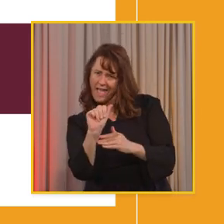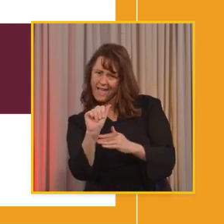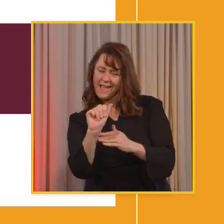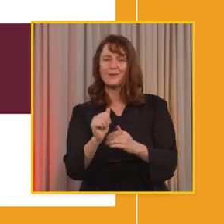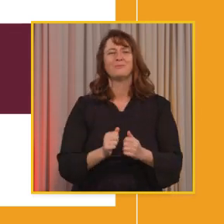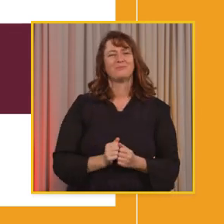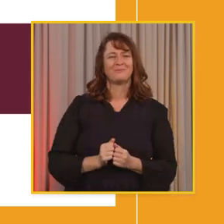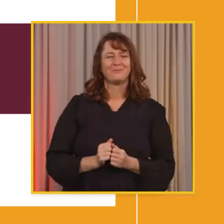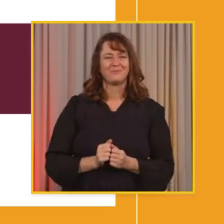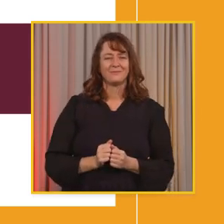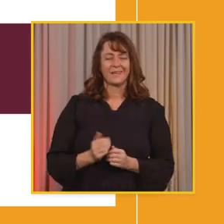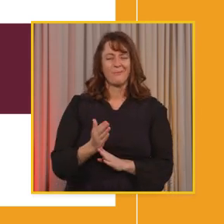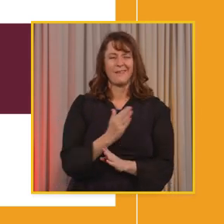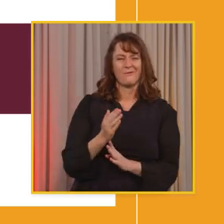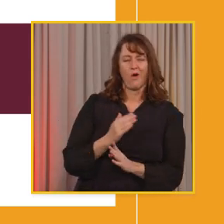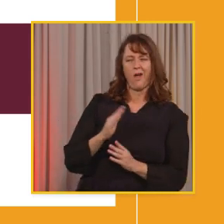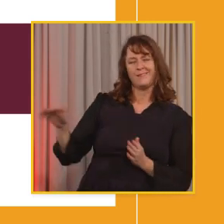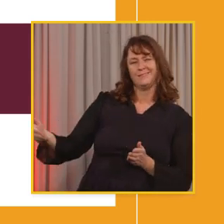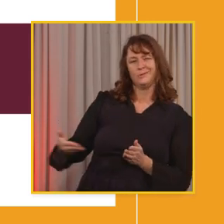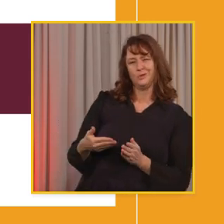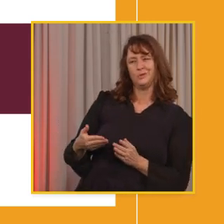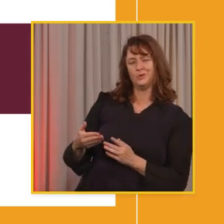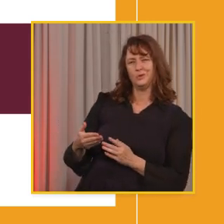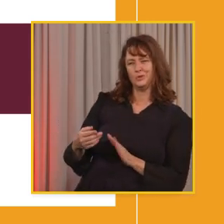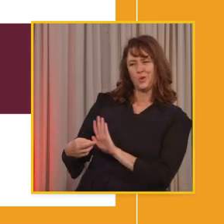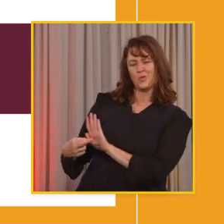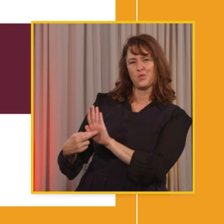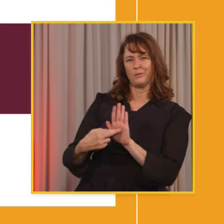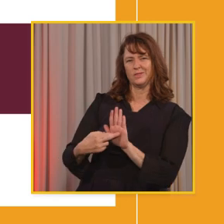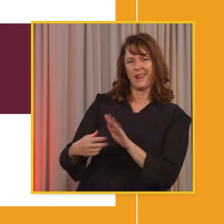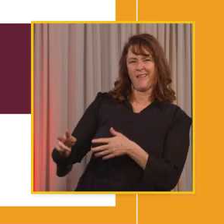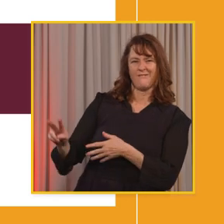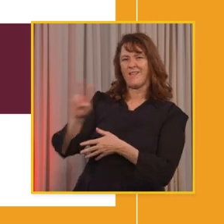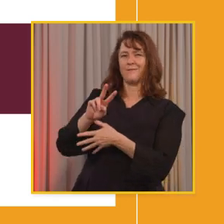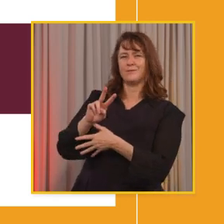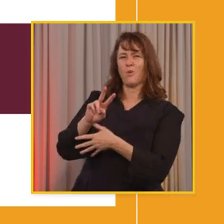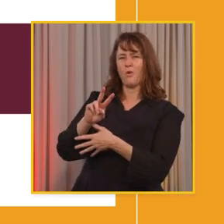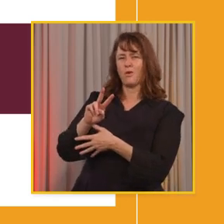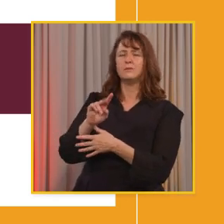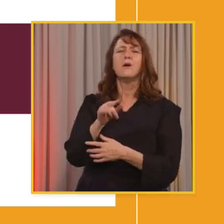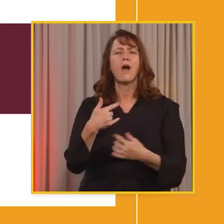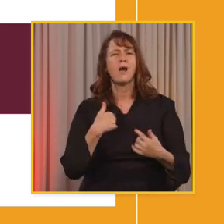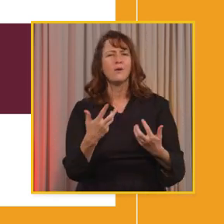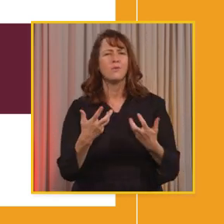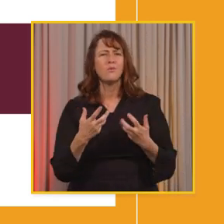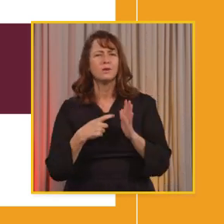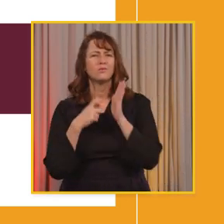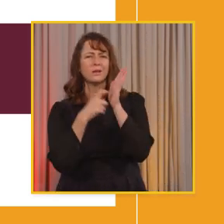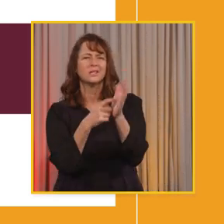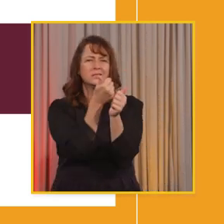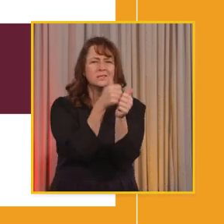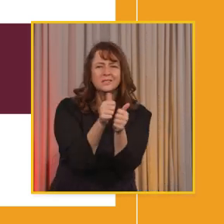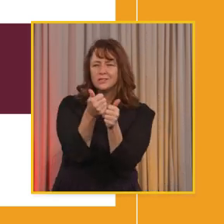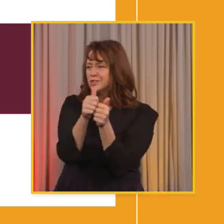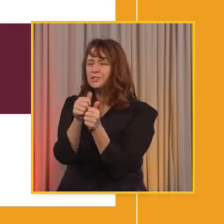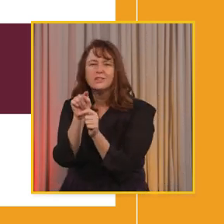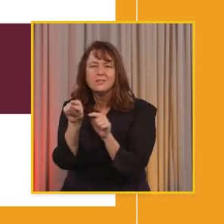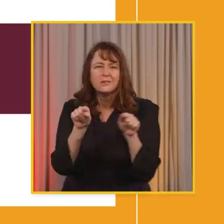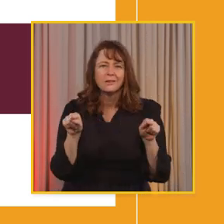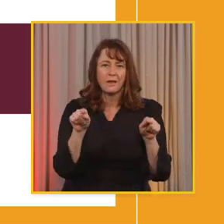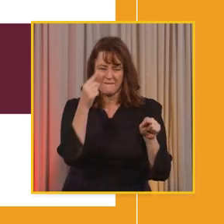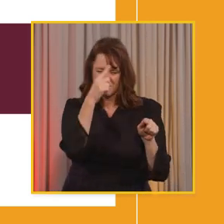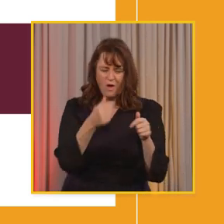A. Before I invite one of the valedictorians to the lectern to represent all of the valedictorians, I want